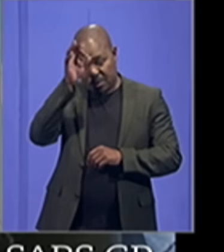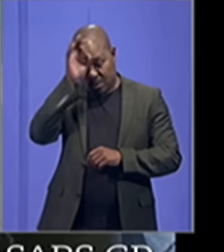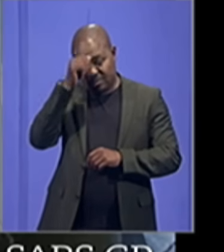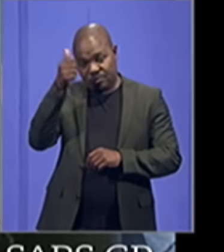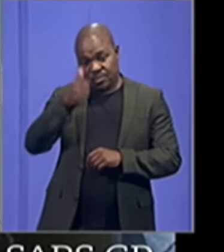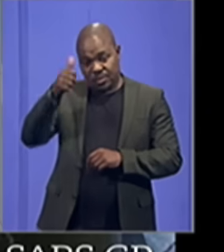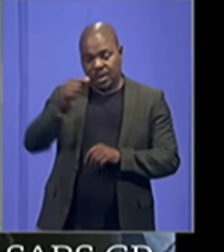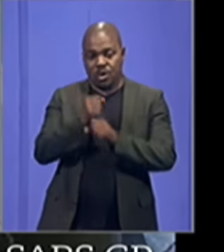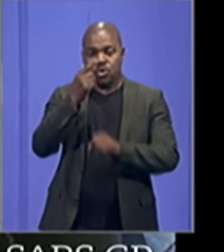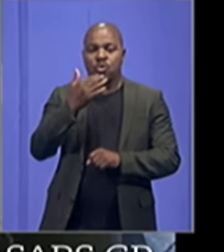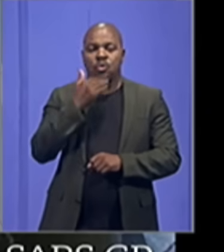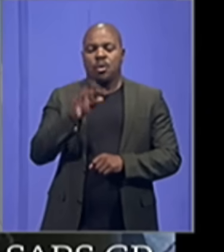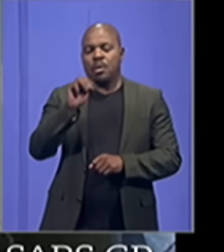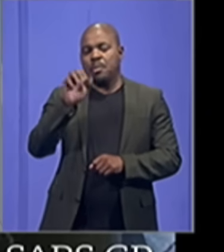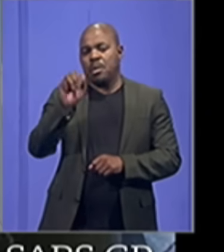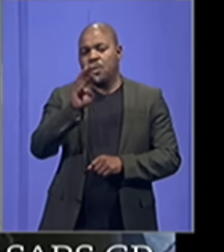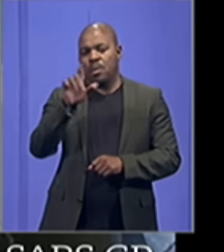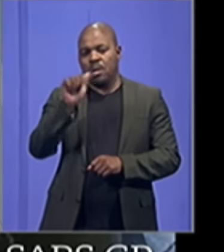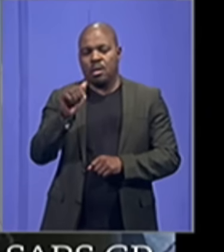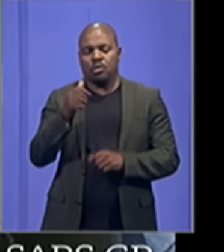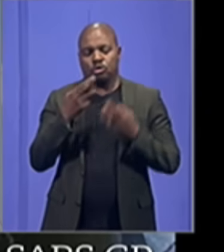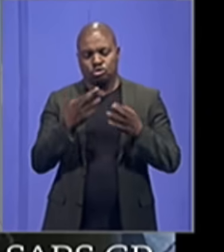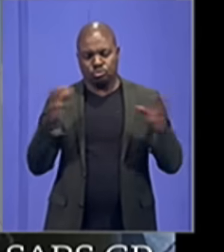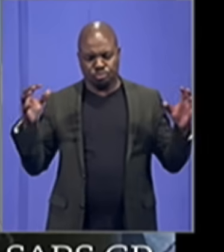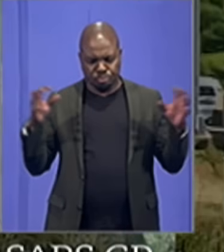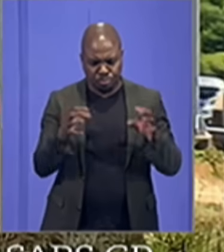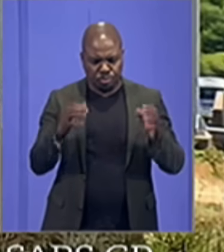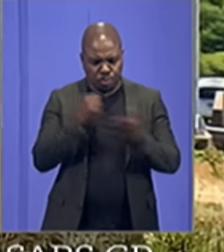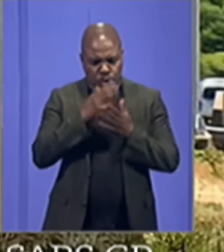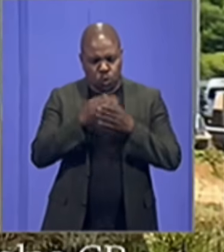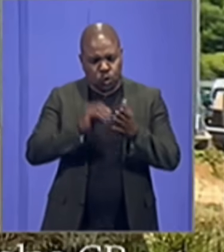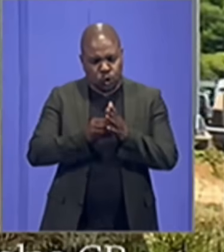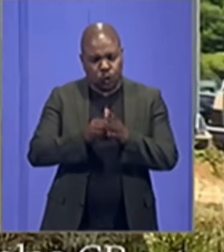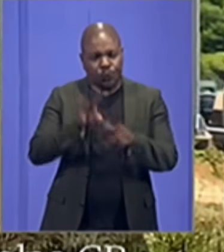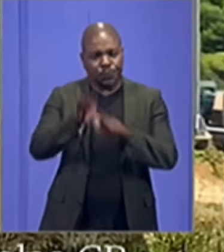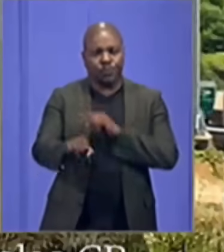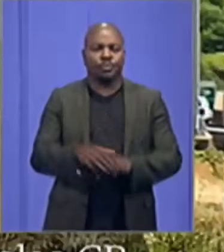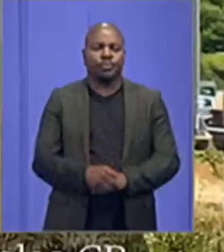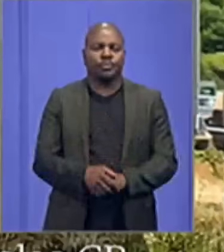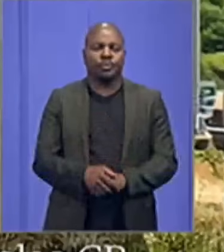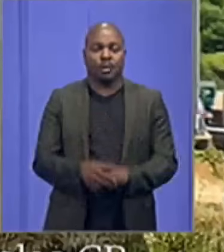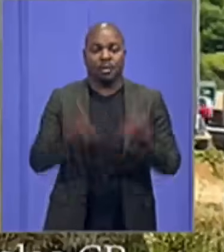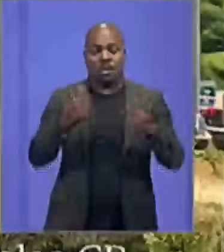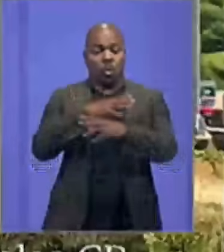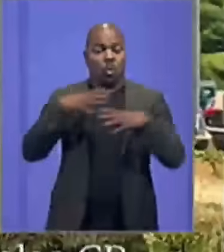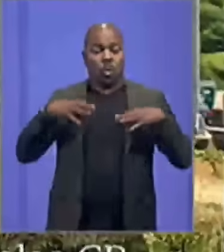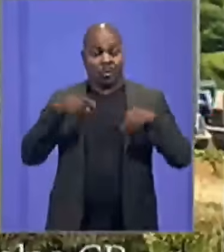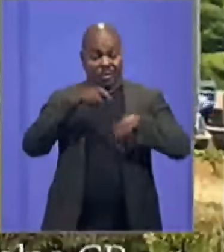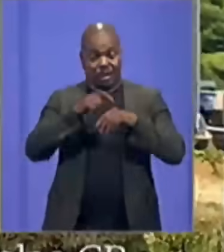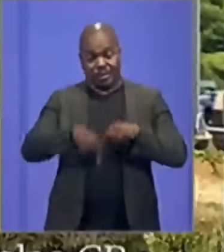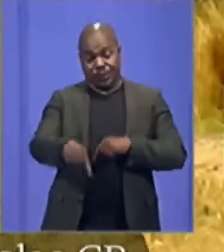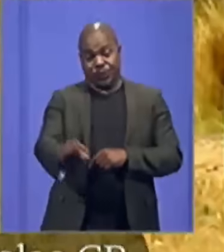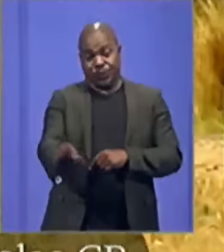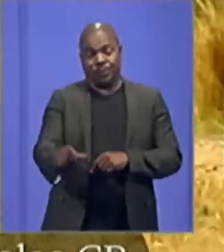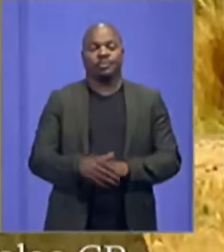General Elias Mawela mobilized extra resources to crack down on the robberies. Ja ka se tlasa malatsi a boikhutso se gagabela go